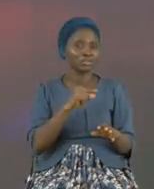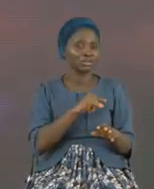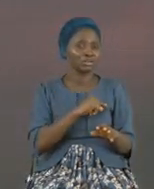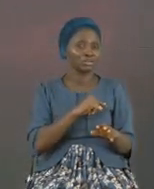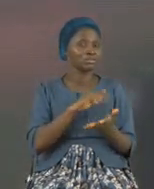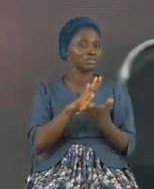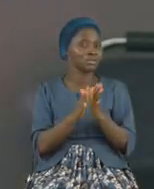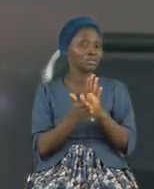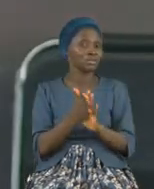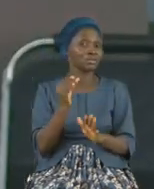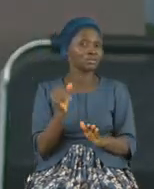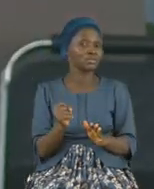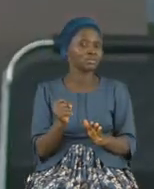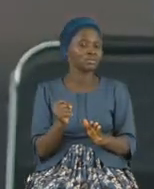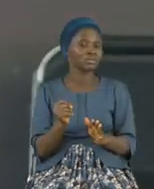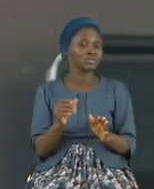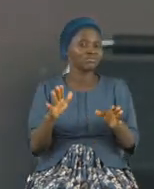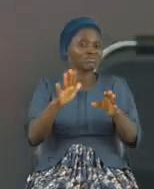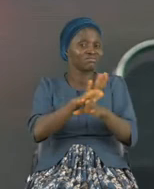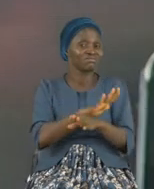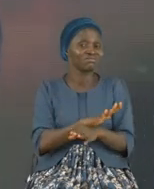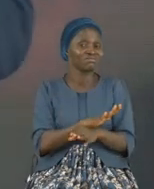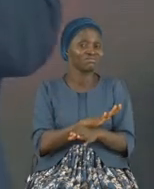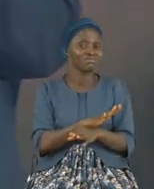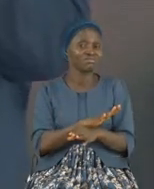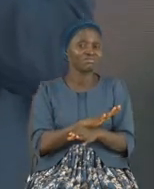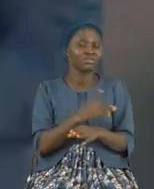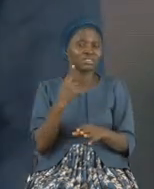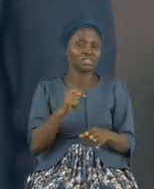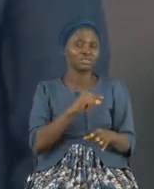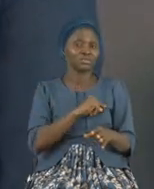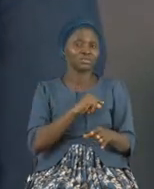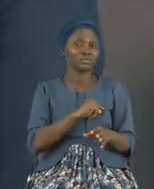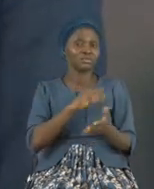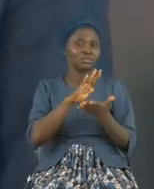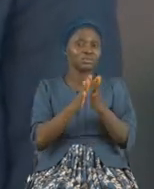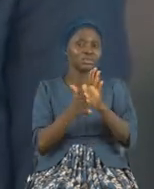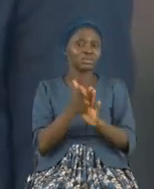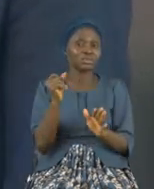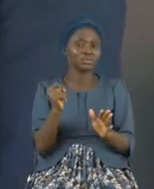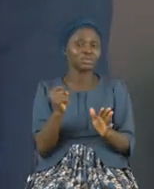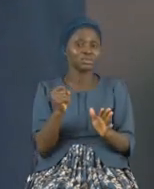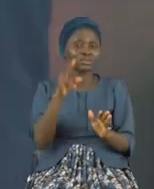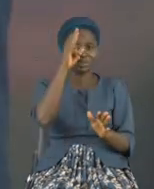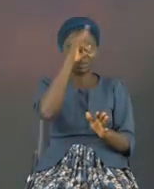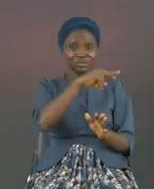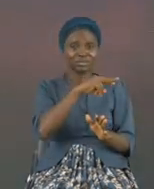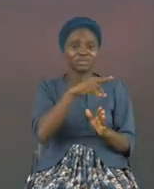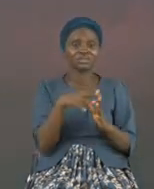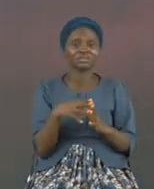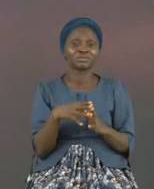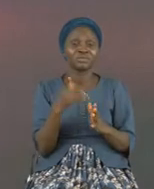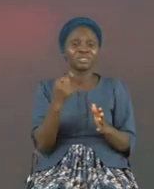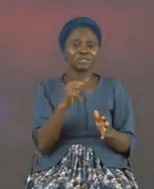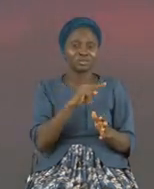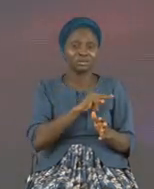becomes clouded. The conscience becomes ignorant. The